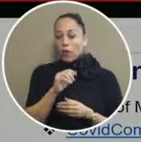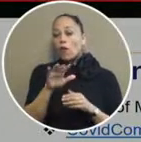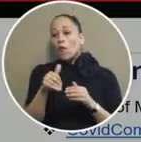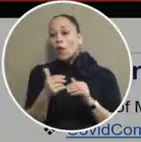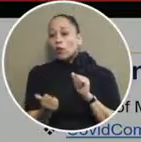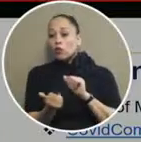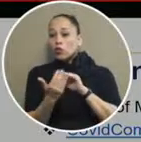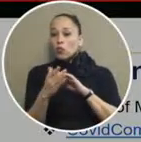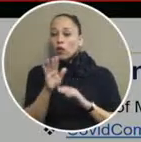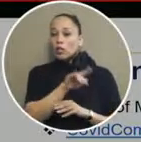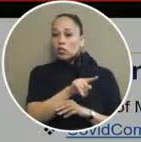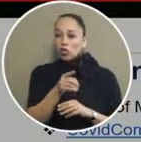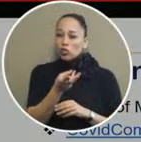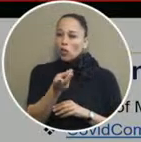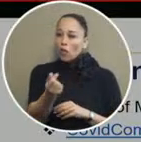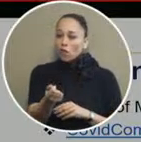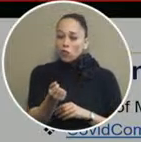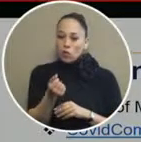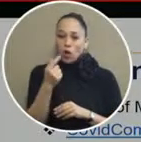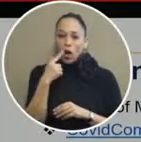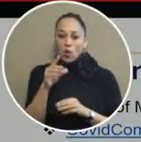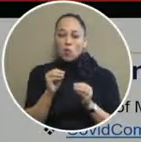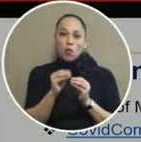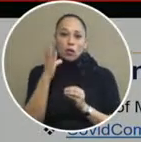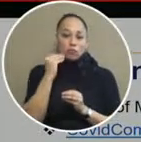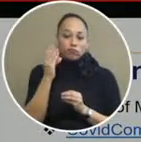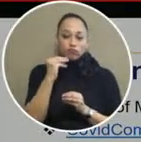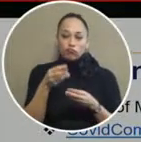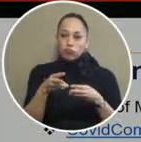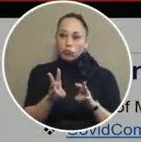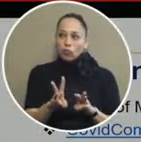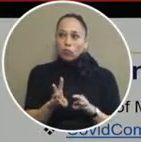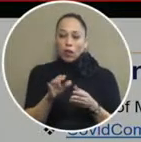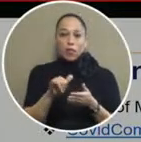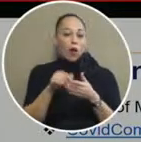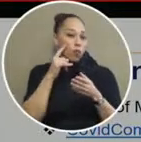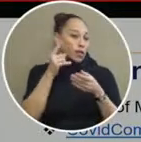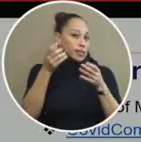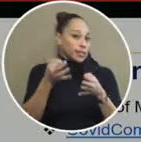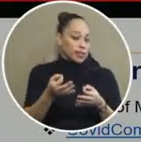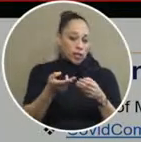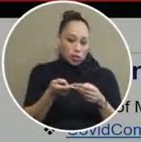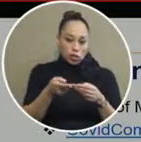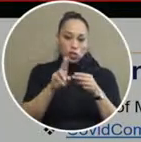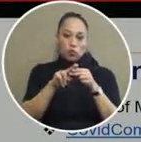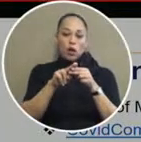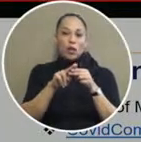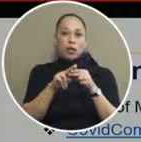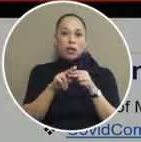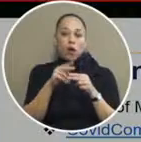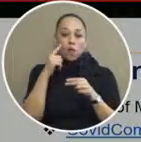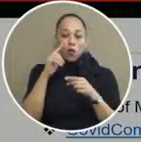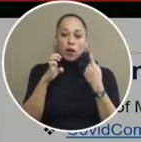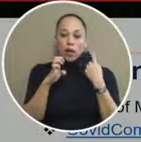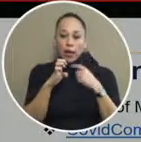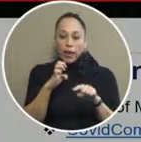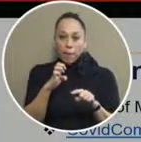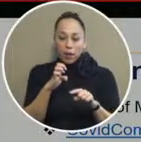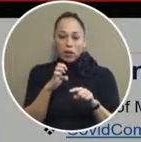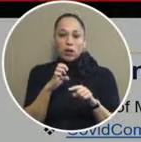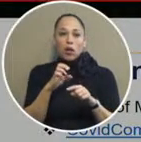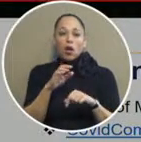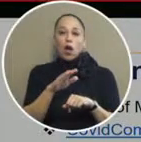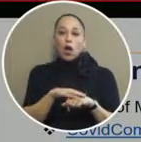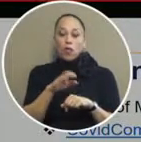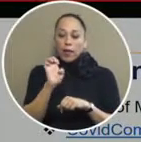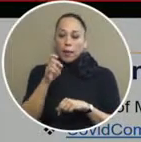address those few in a more expedient manner, it was decided to route them, rather than through an email system on